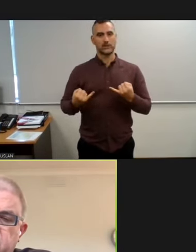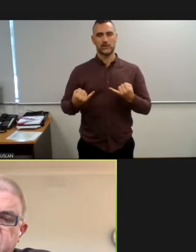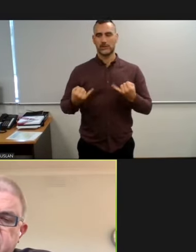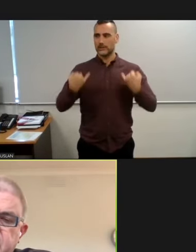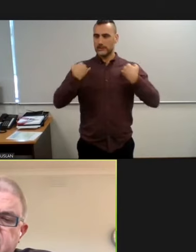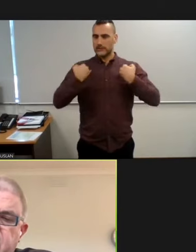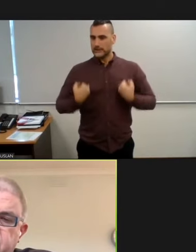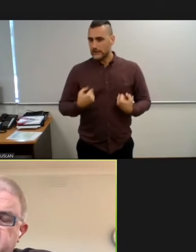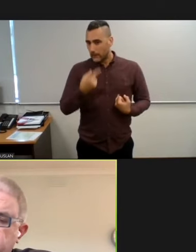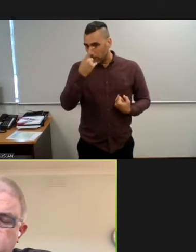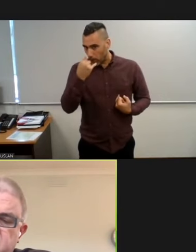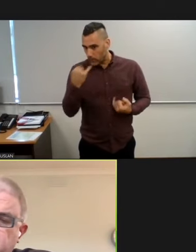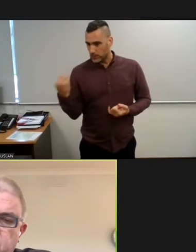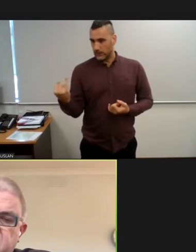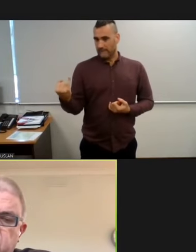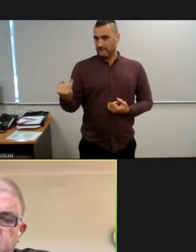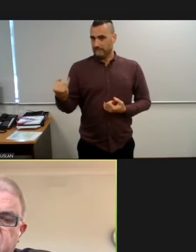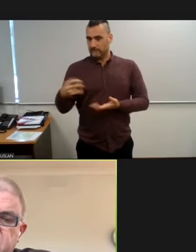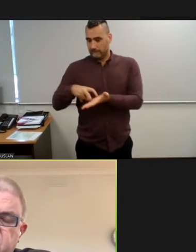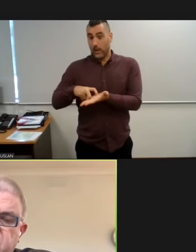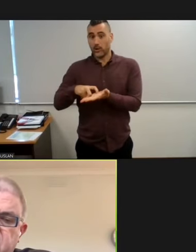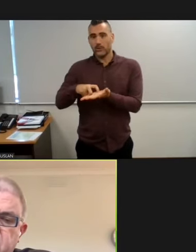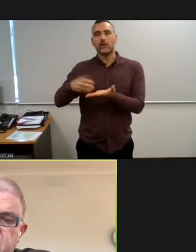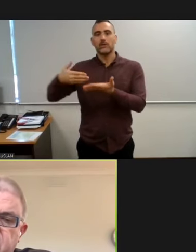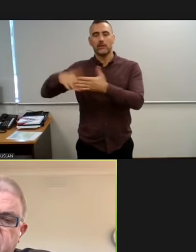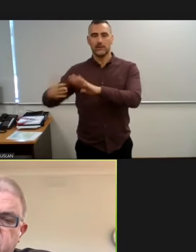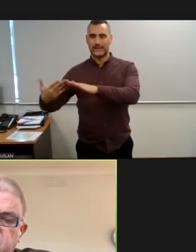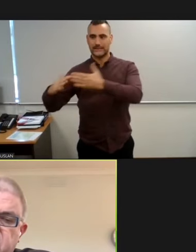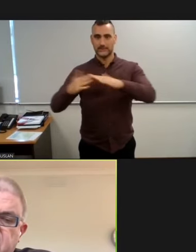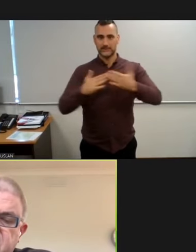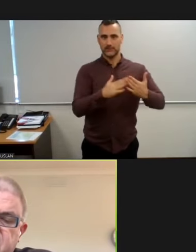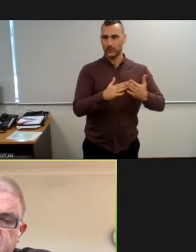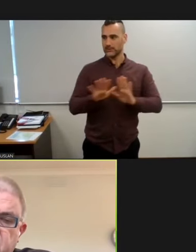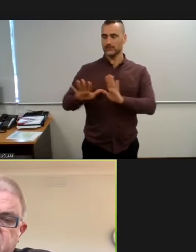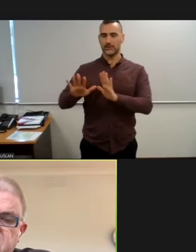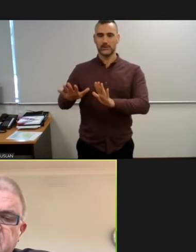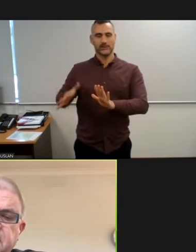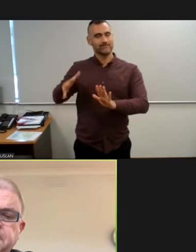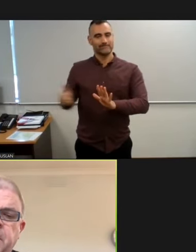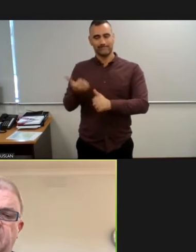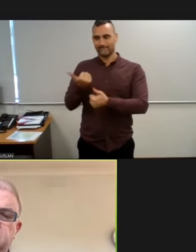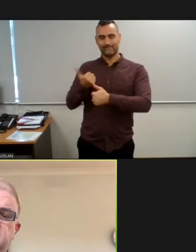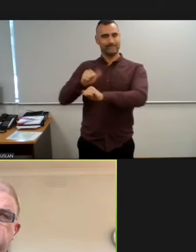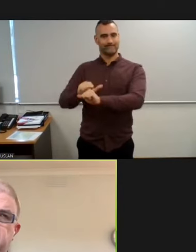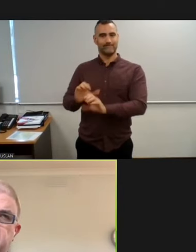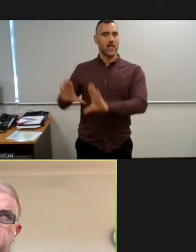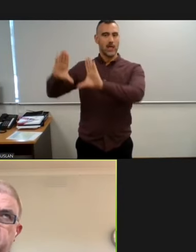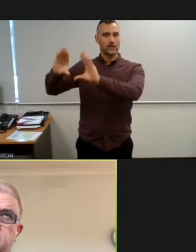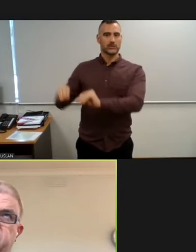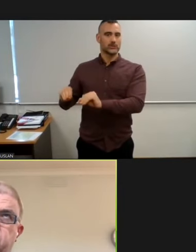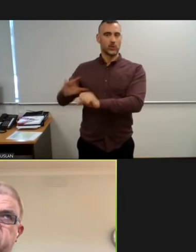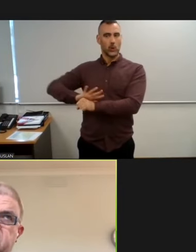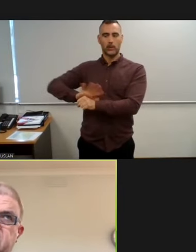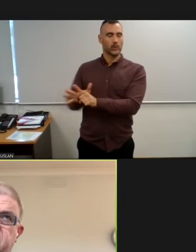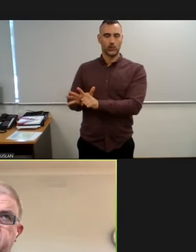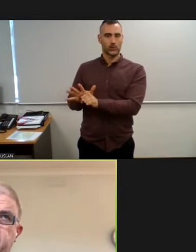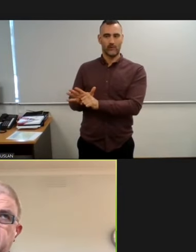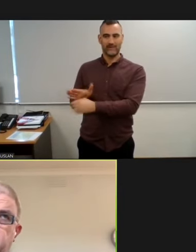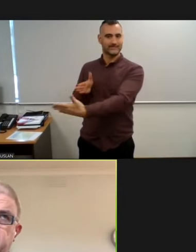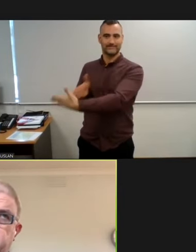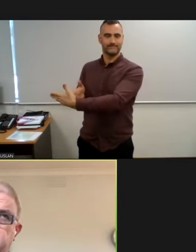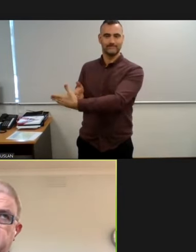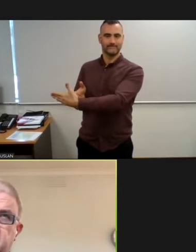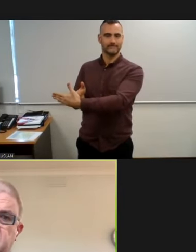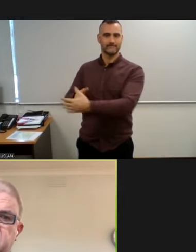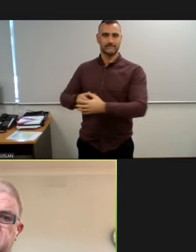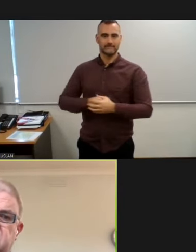that we do whatever we can to prevent that taking place. I really want to reinforce everything